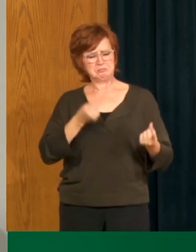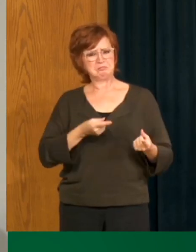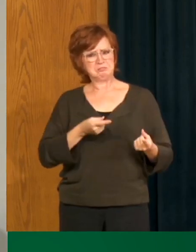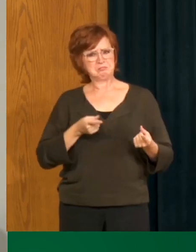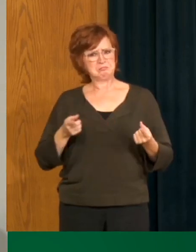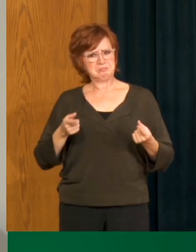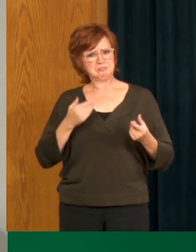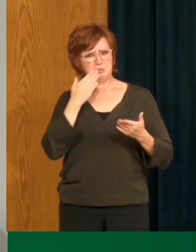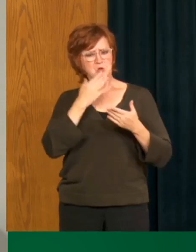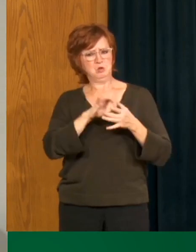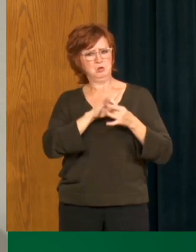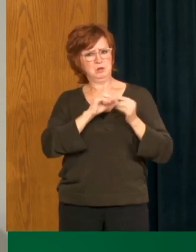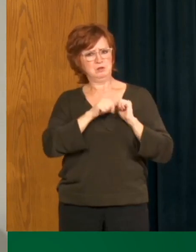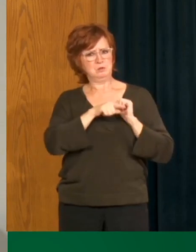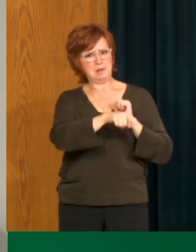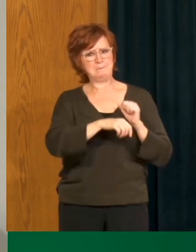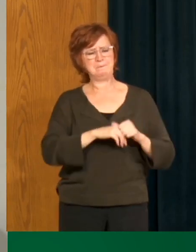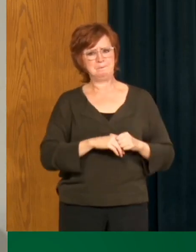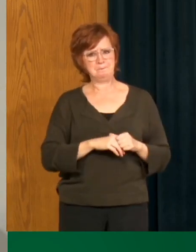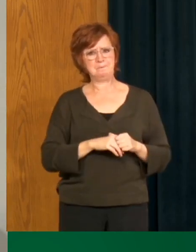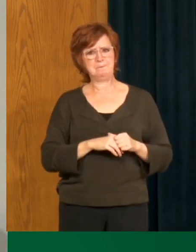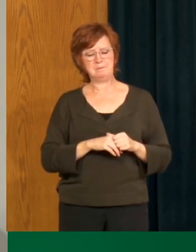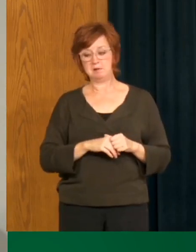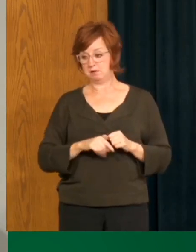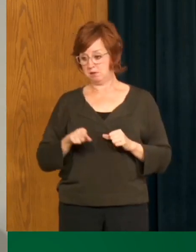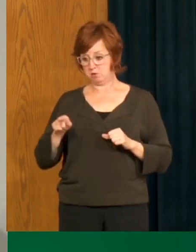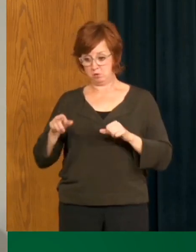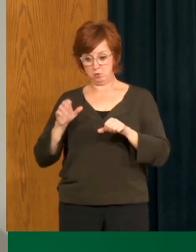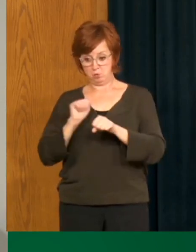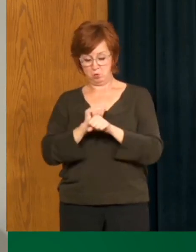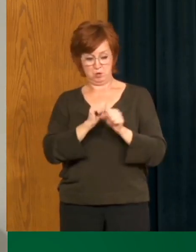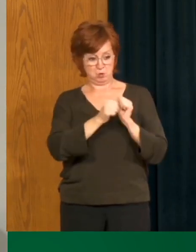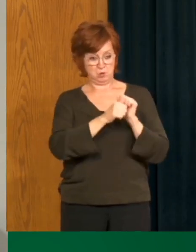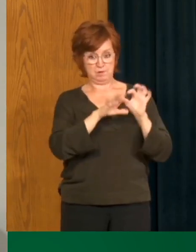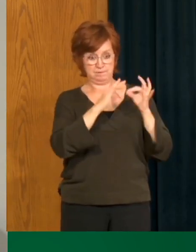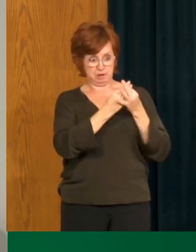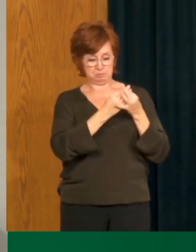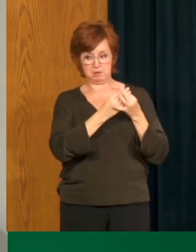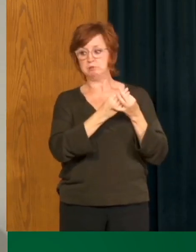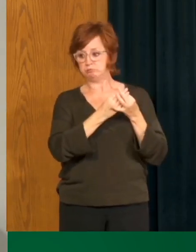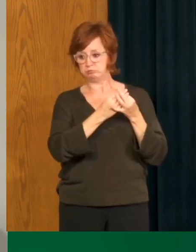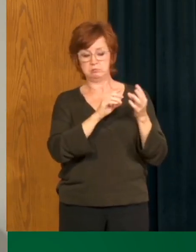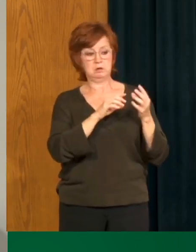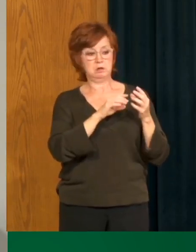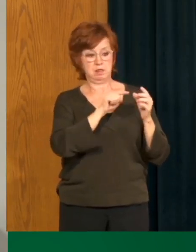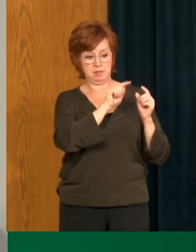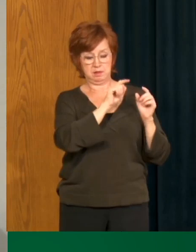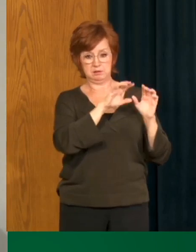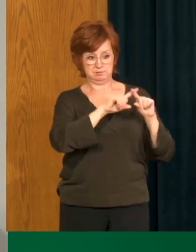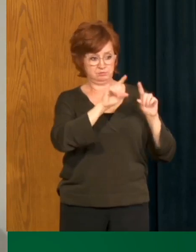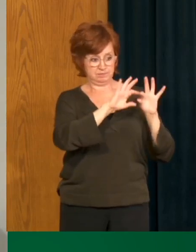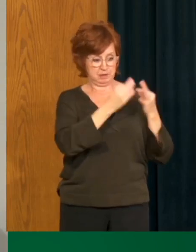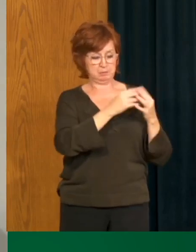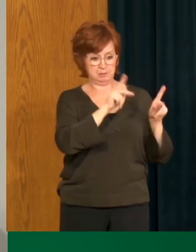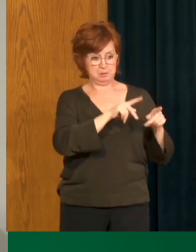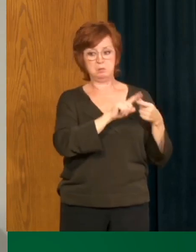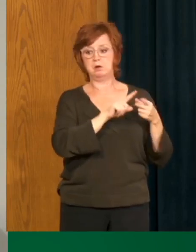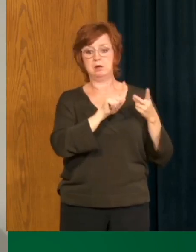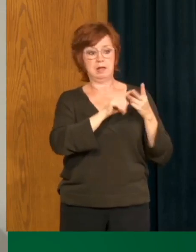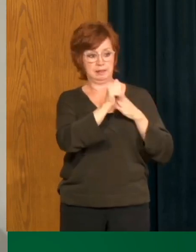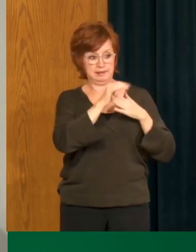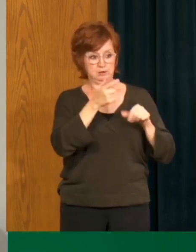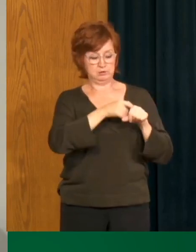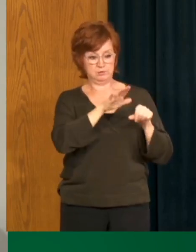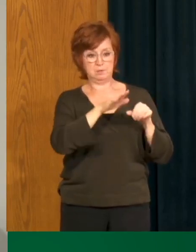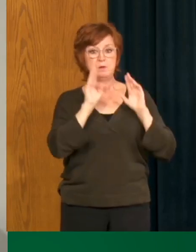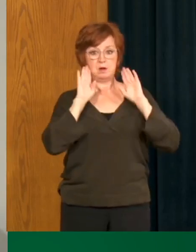They're working with families and local leaders and communal living setting leaders to